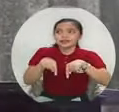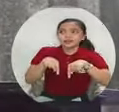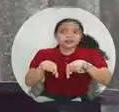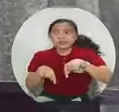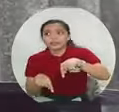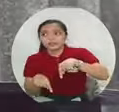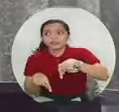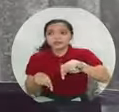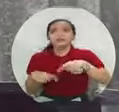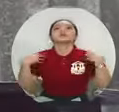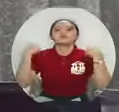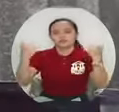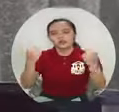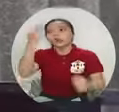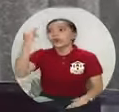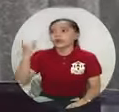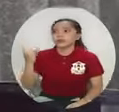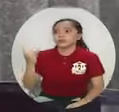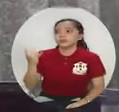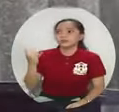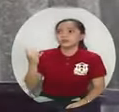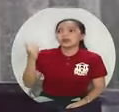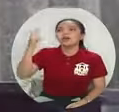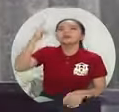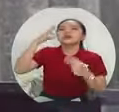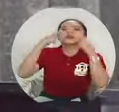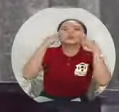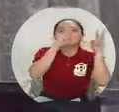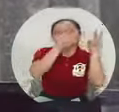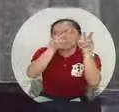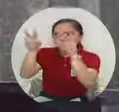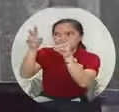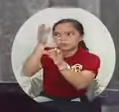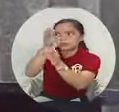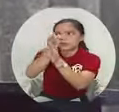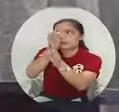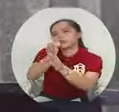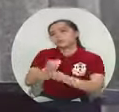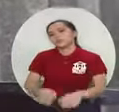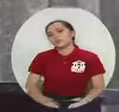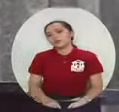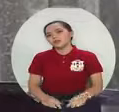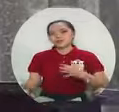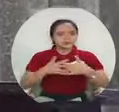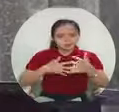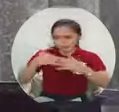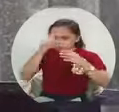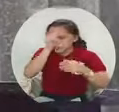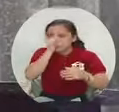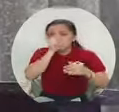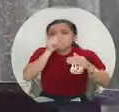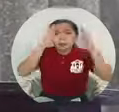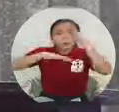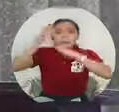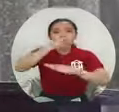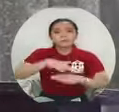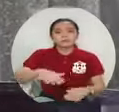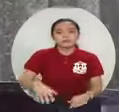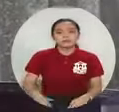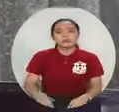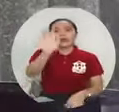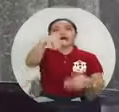did not continue, and if he broke his commitment to the Lord, there's no telling kung asa man ko